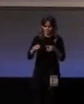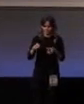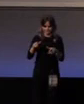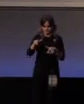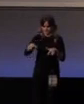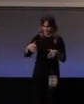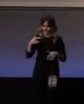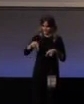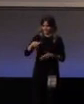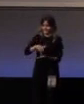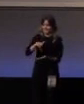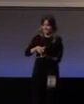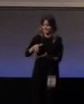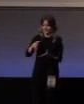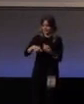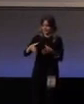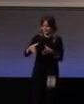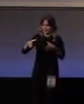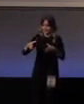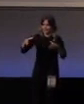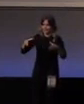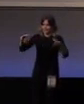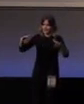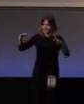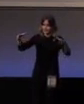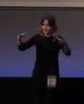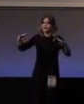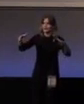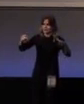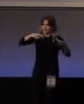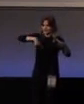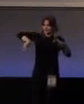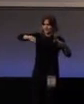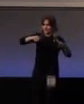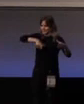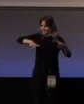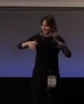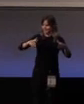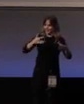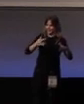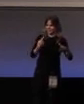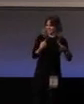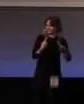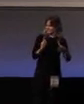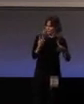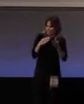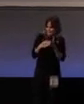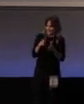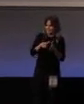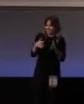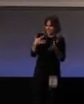dat the city's be calm bigger and bigger and that your hair number of people living with one million together